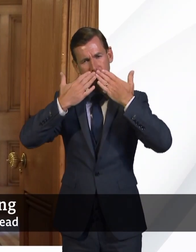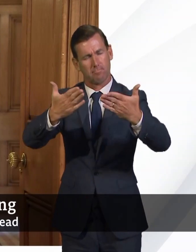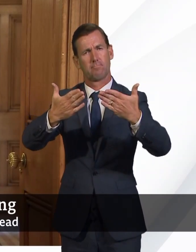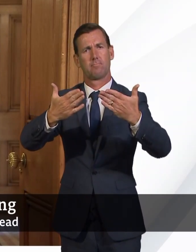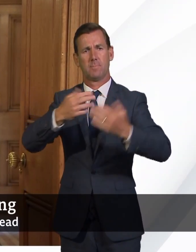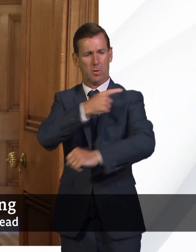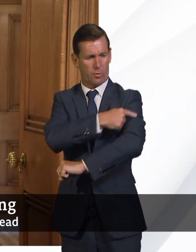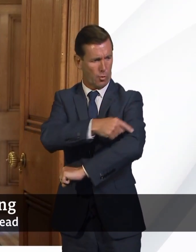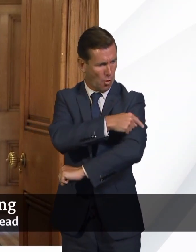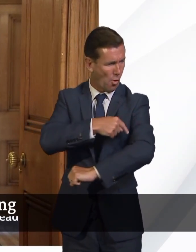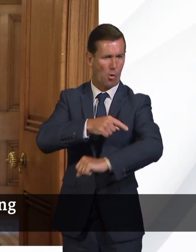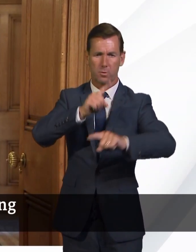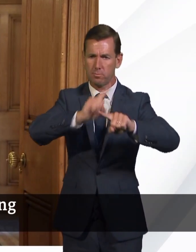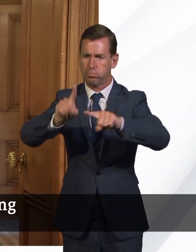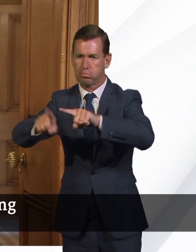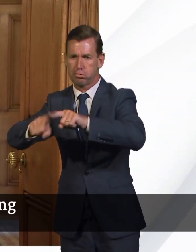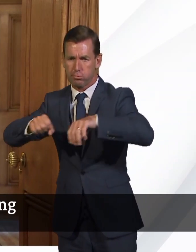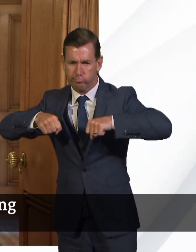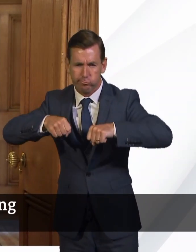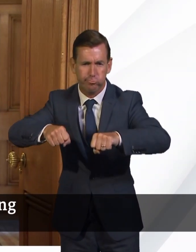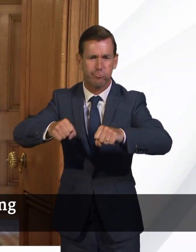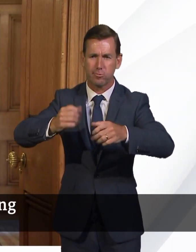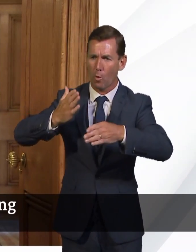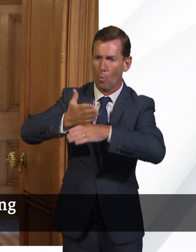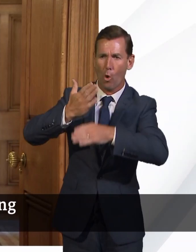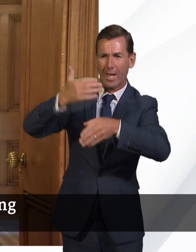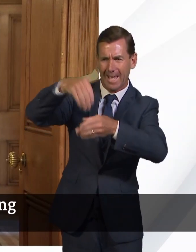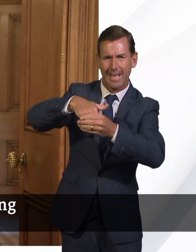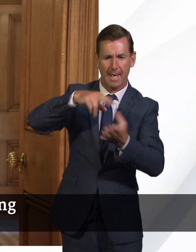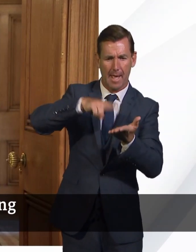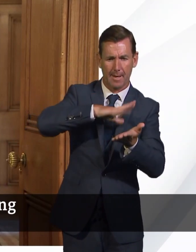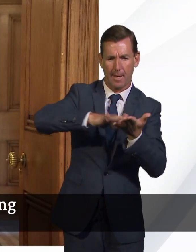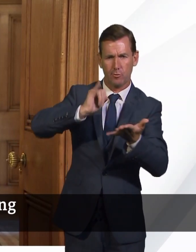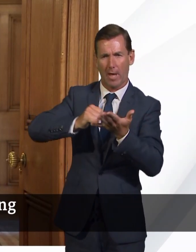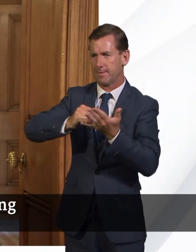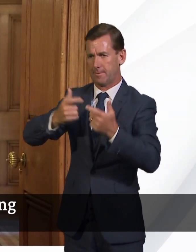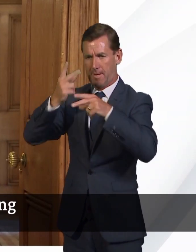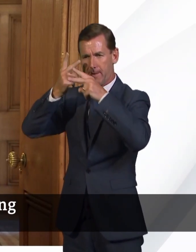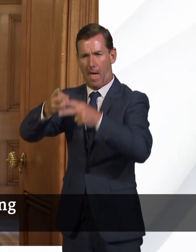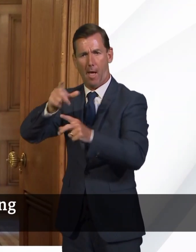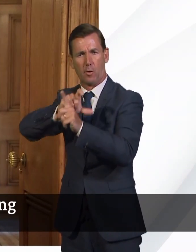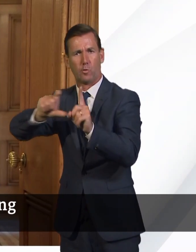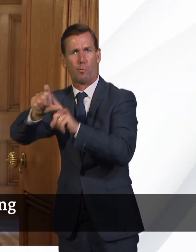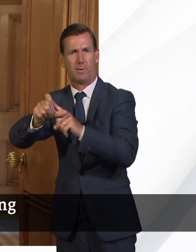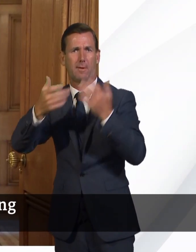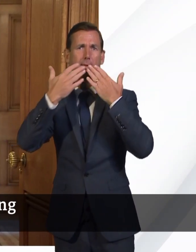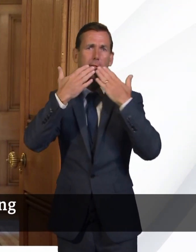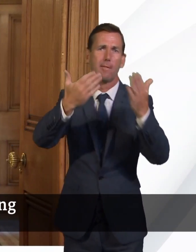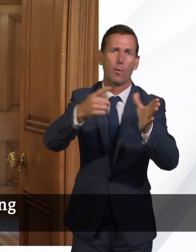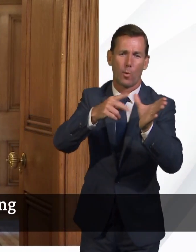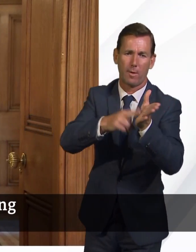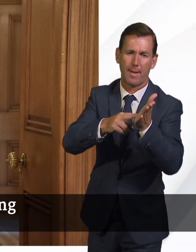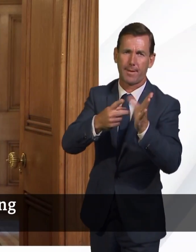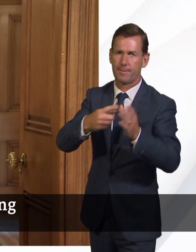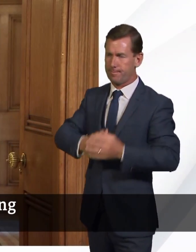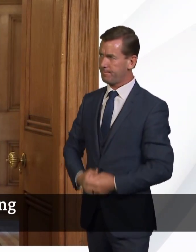nurses and everybody else who works across health and social care. Thank you for your question, Anna. Next question is